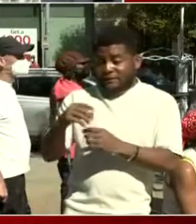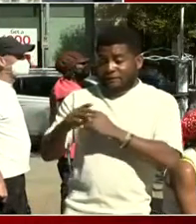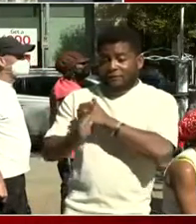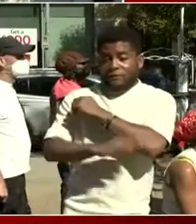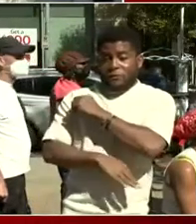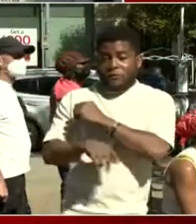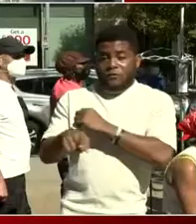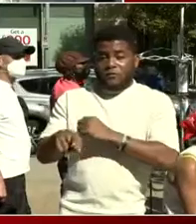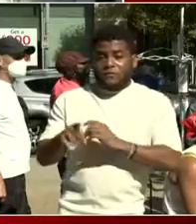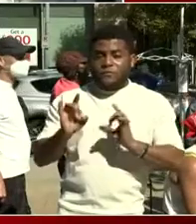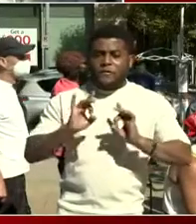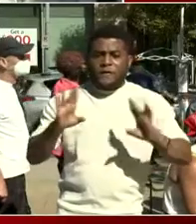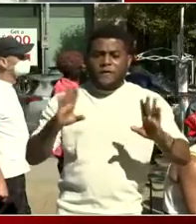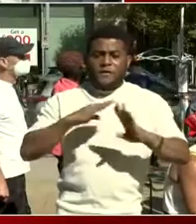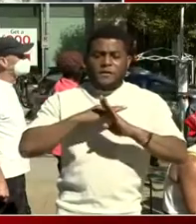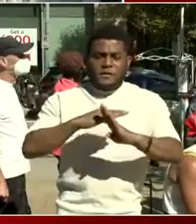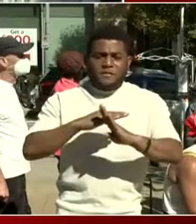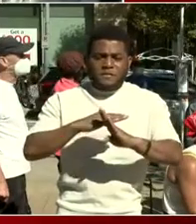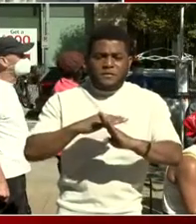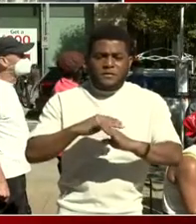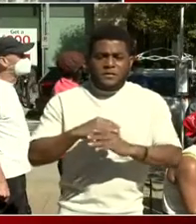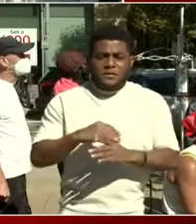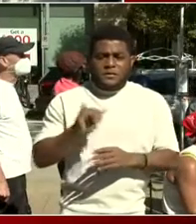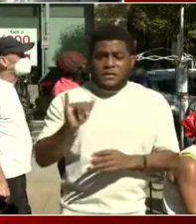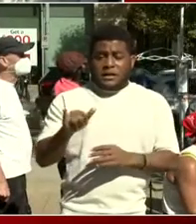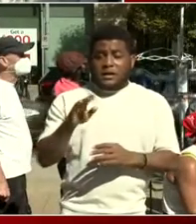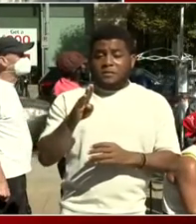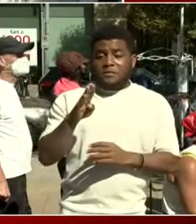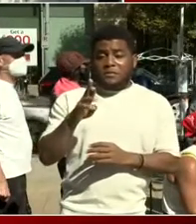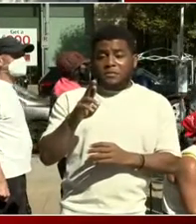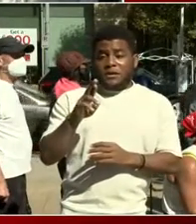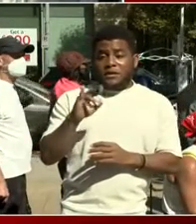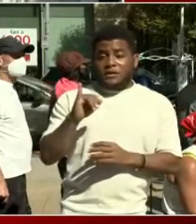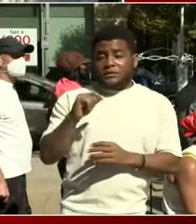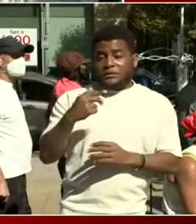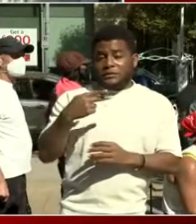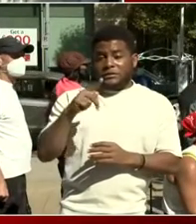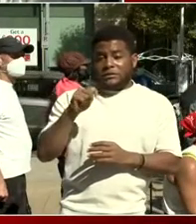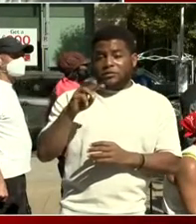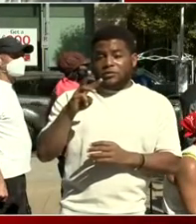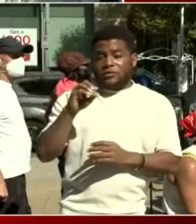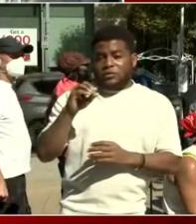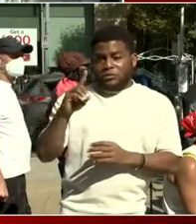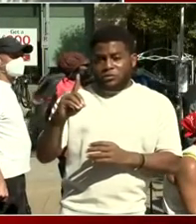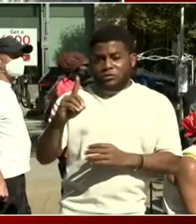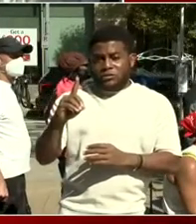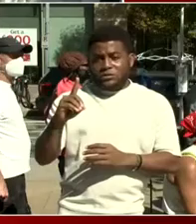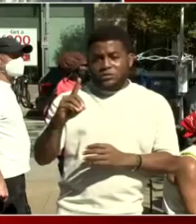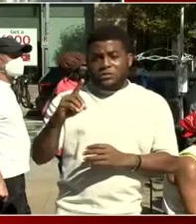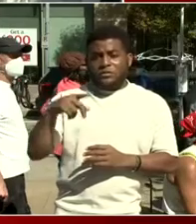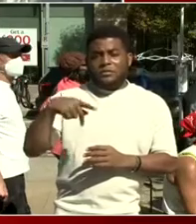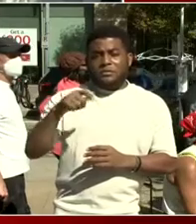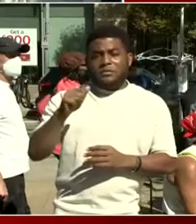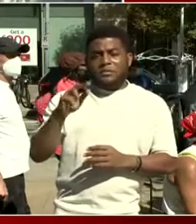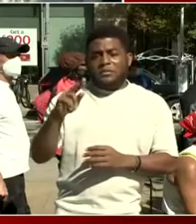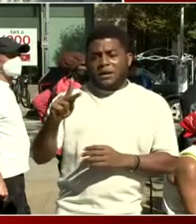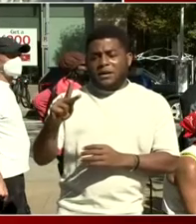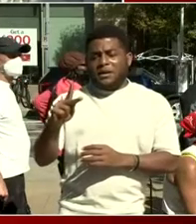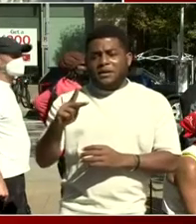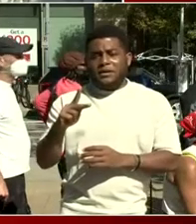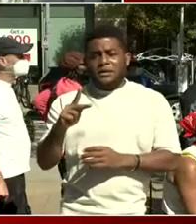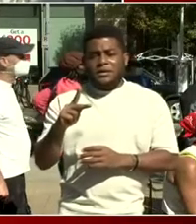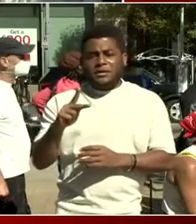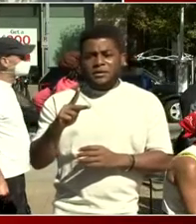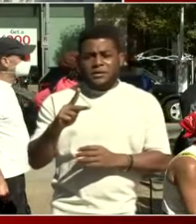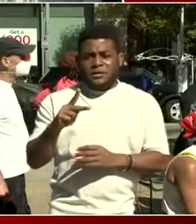is Brightwood Park, where they've had in that area 5 homicides this year, including 3 killed in one incident. The council member